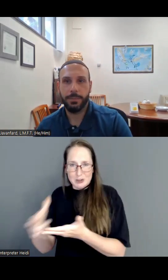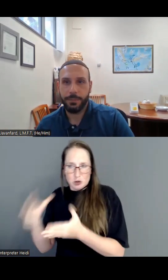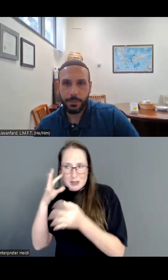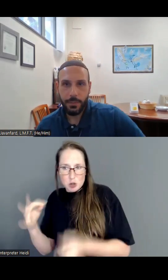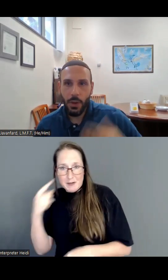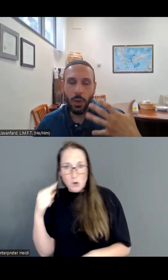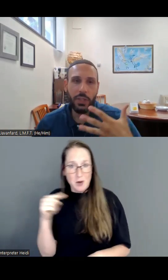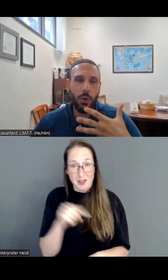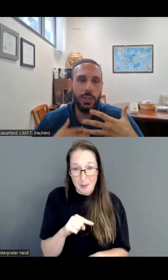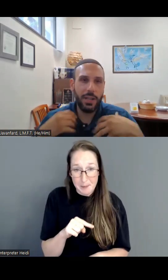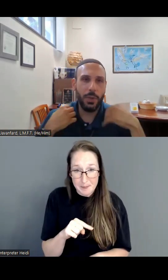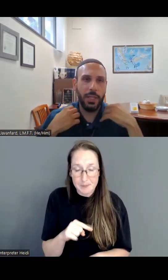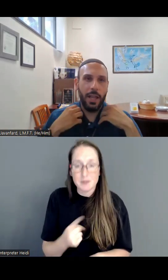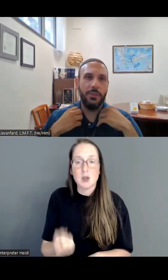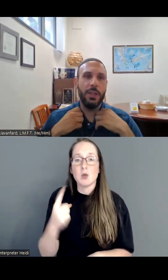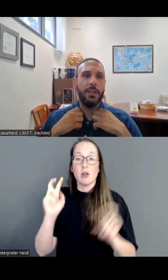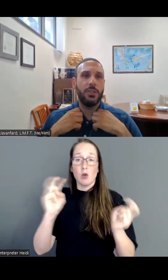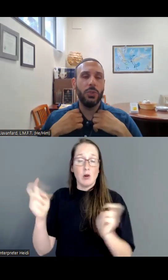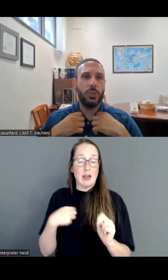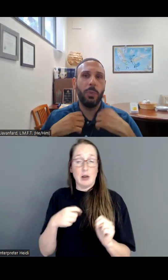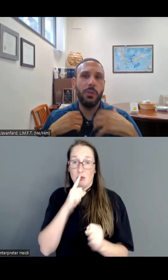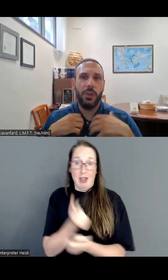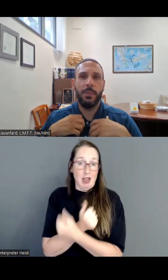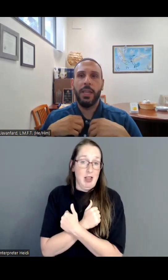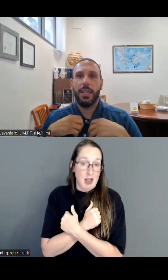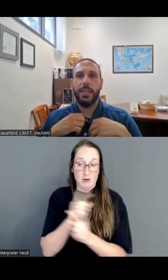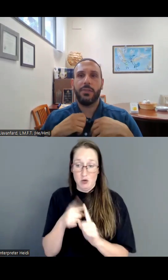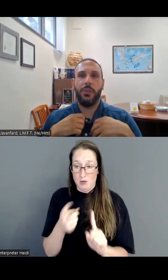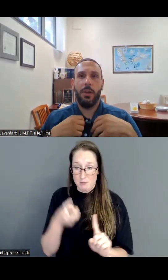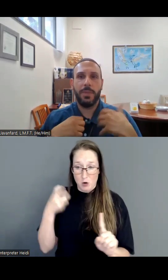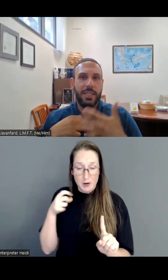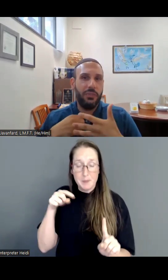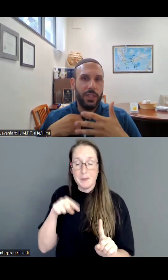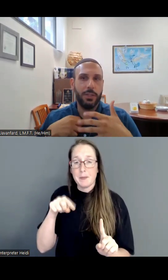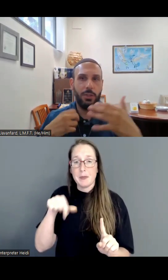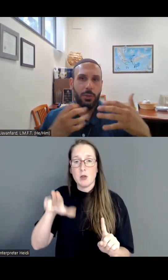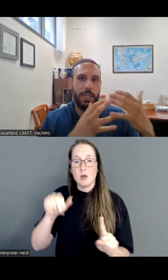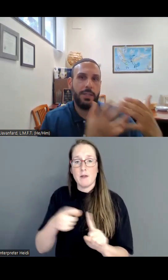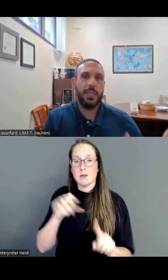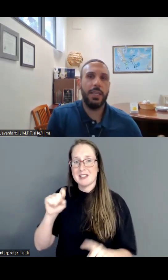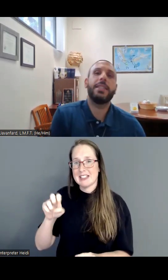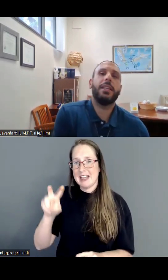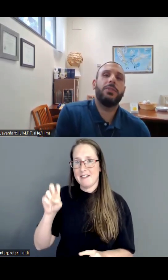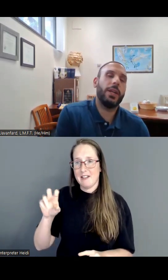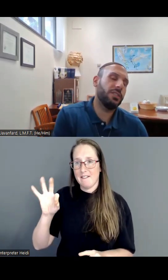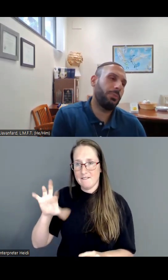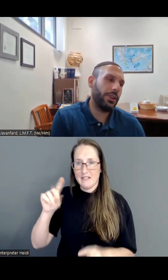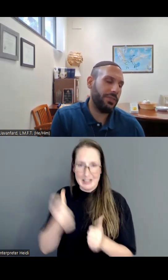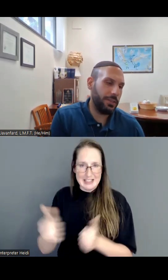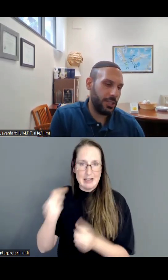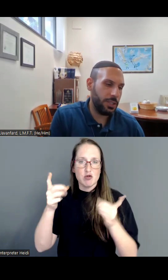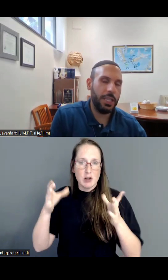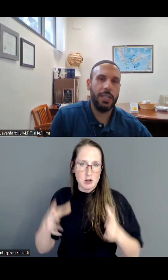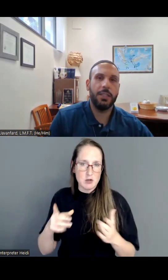them. One of the quotes that I really love to pull from is from Steve Fields, who is the executive director of